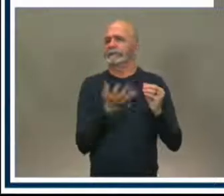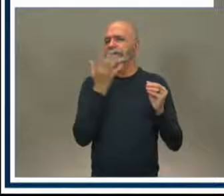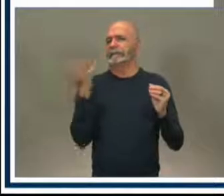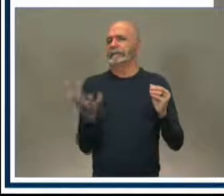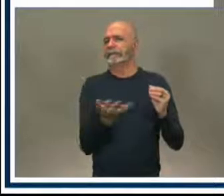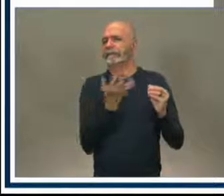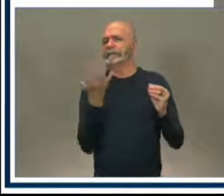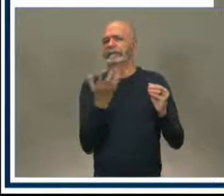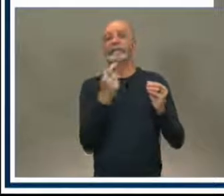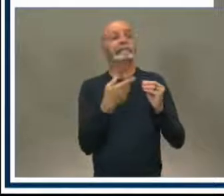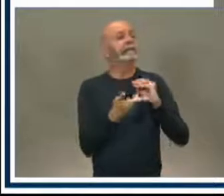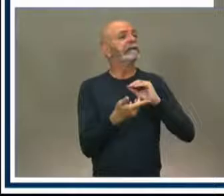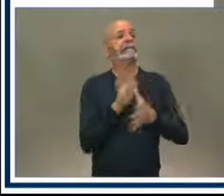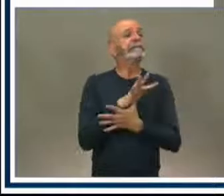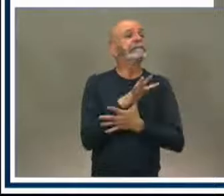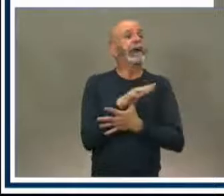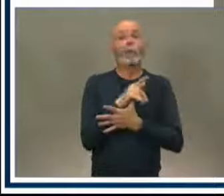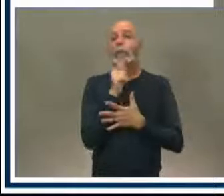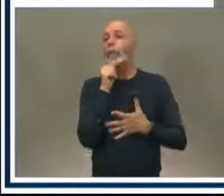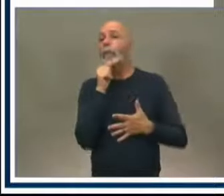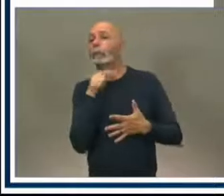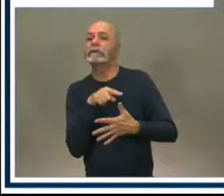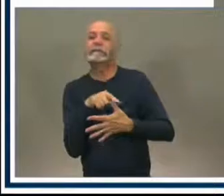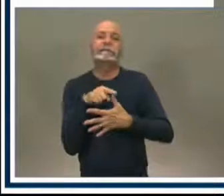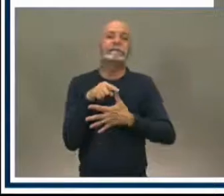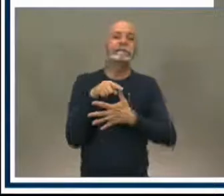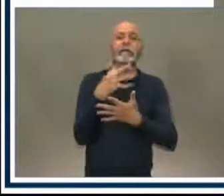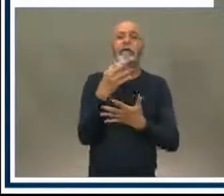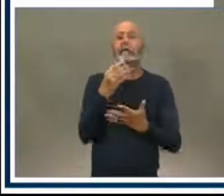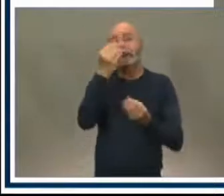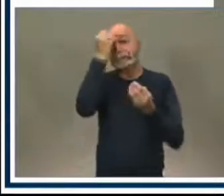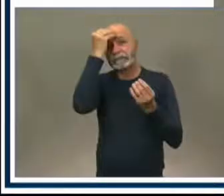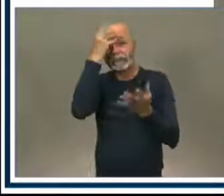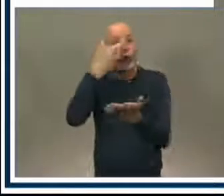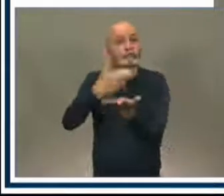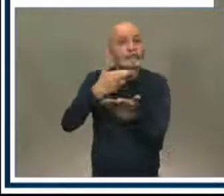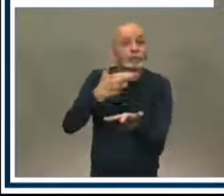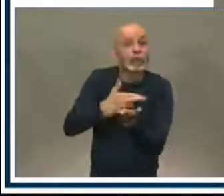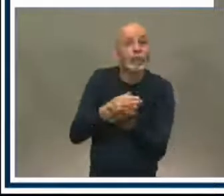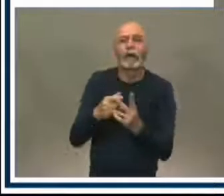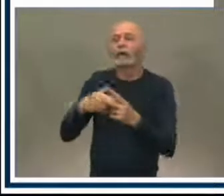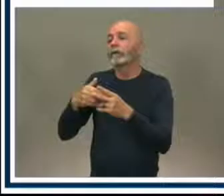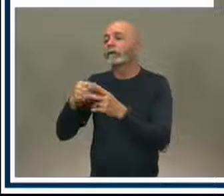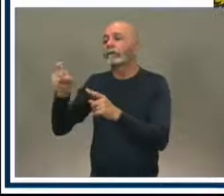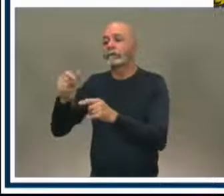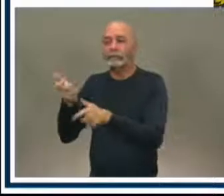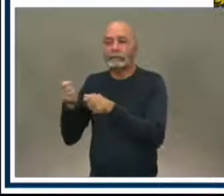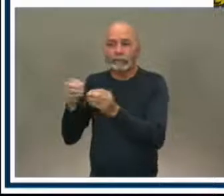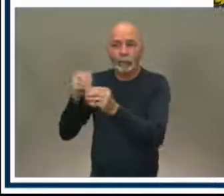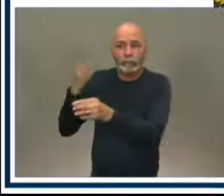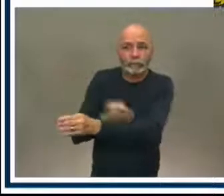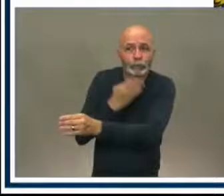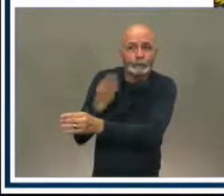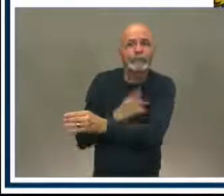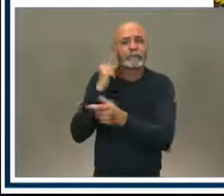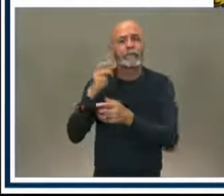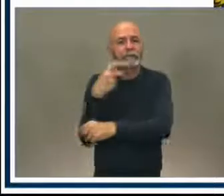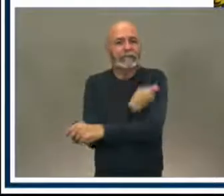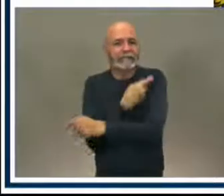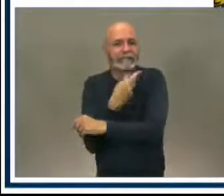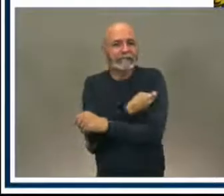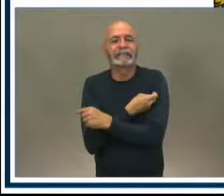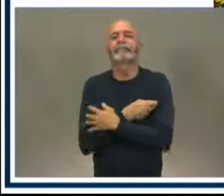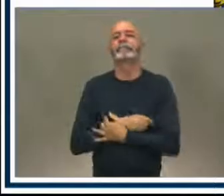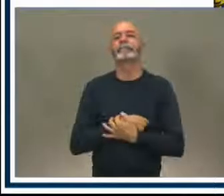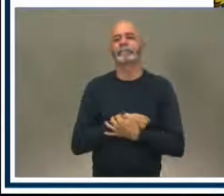prioritize in directing their resources to certain areas to improve vaccination rates. Is it possible, though, that there